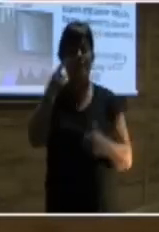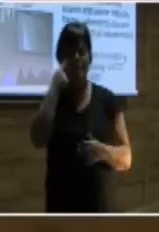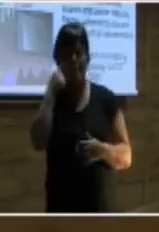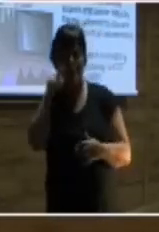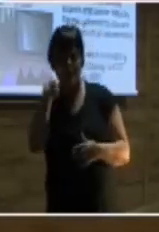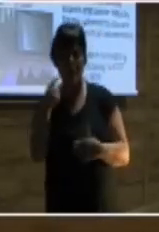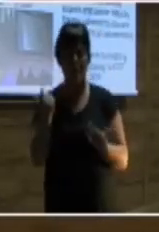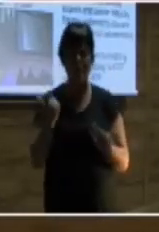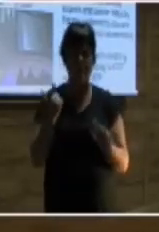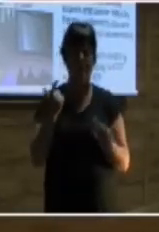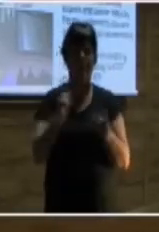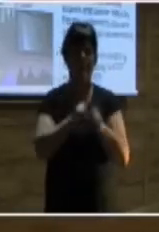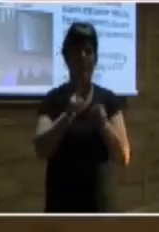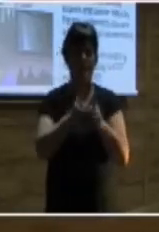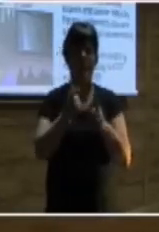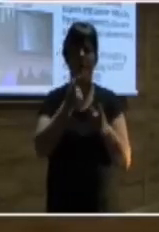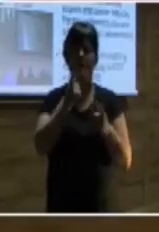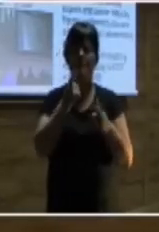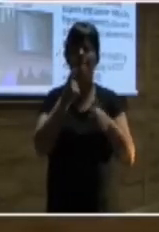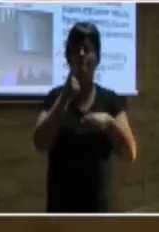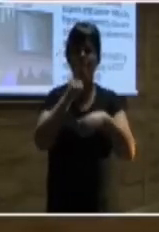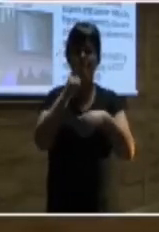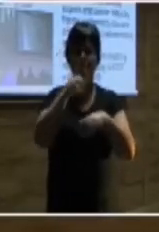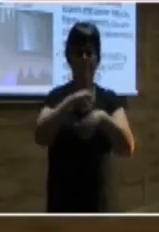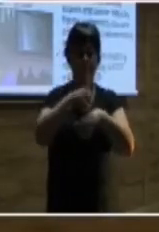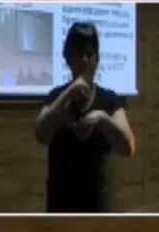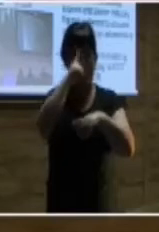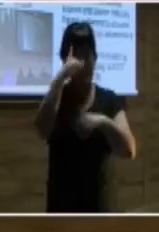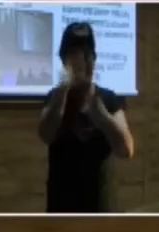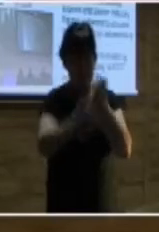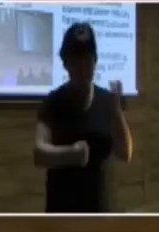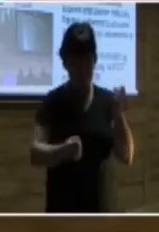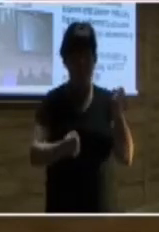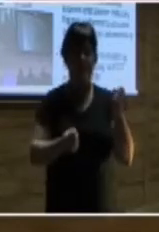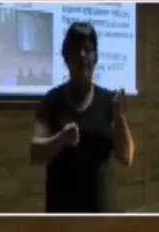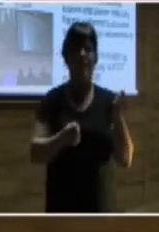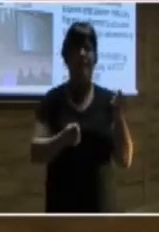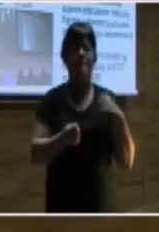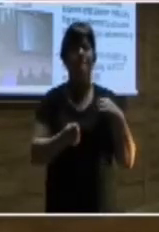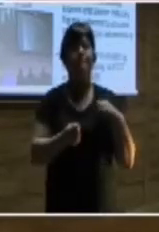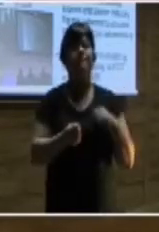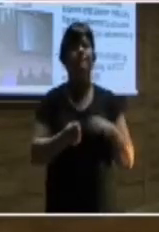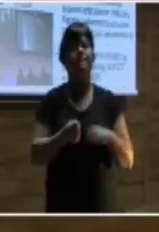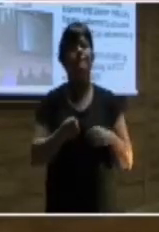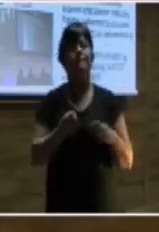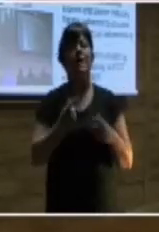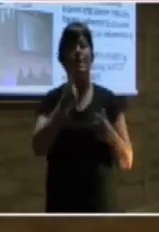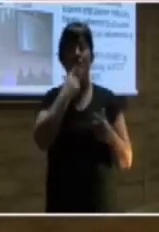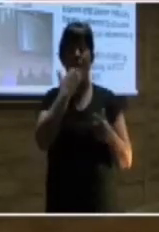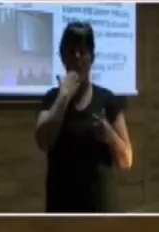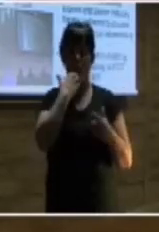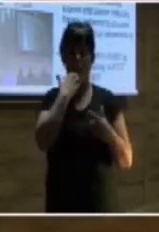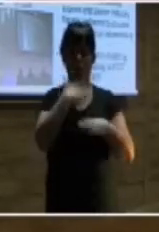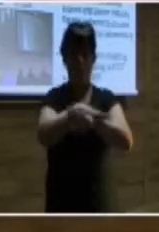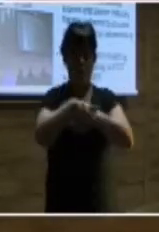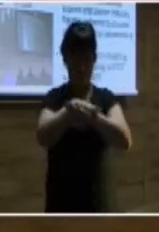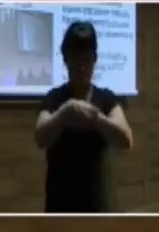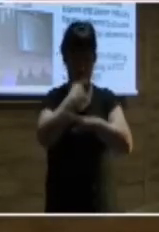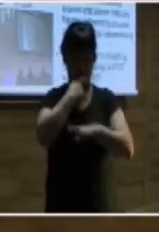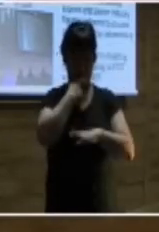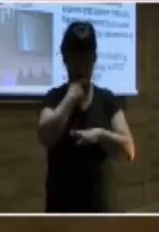And when the UK government had the chairmanship of the G8, and the G8 is, you know, the top 8 industrial countries in the